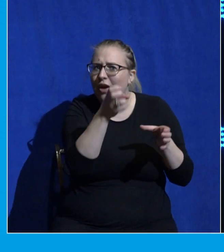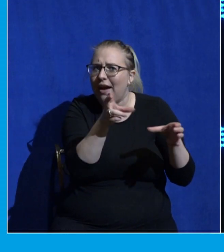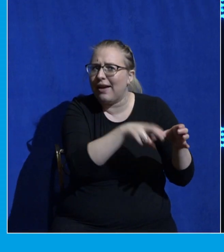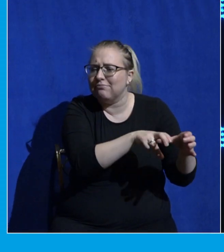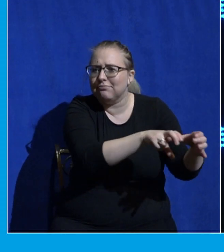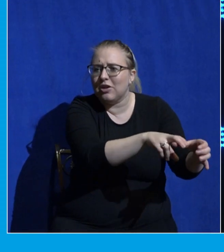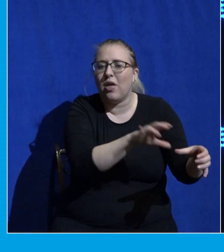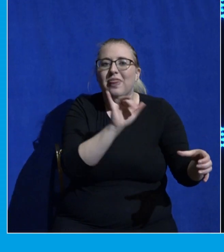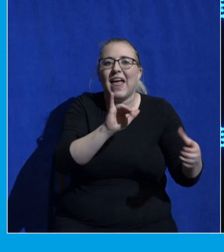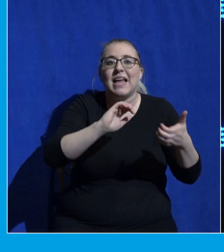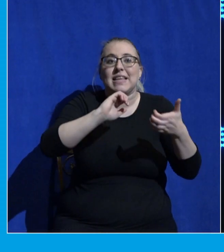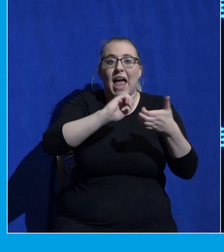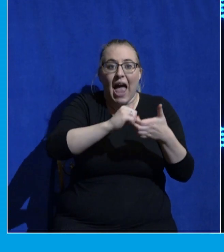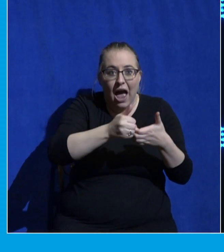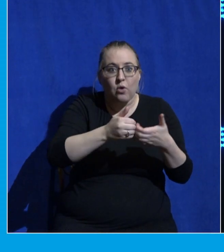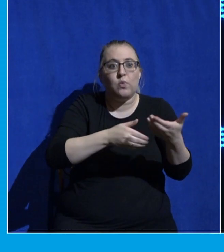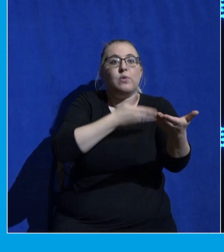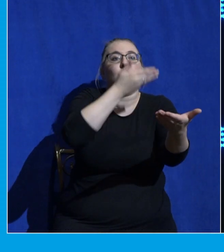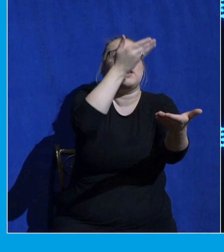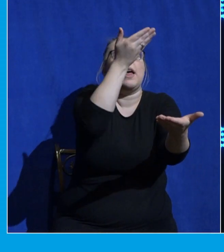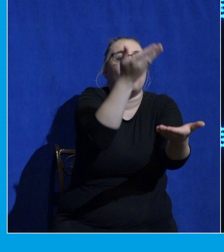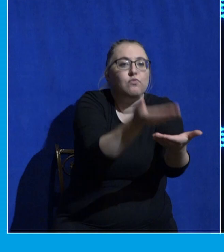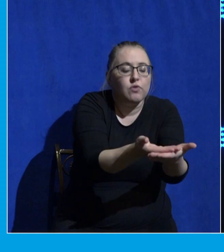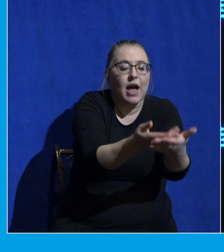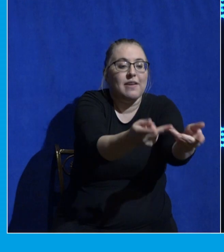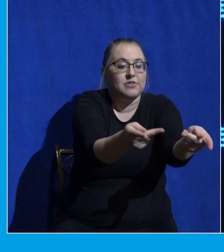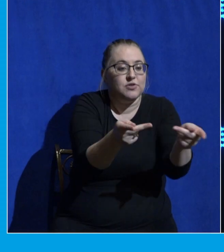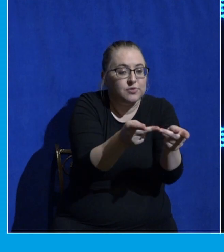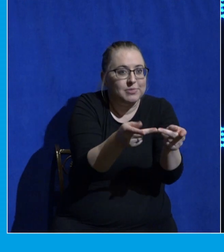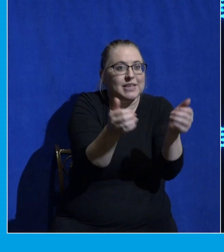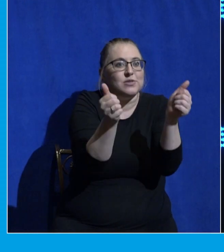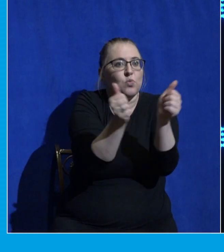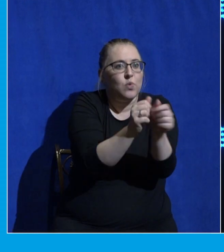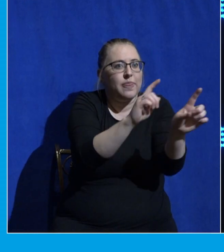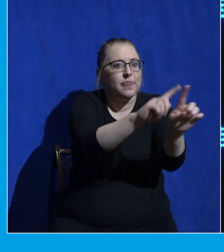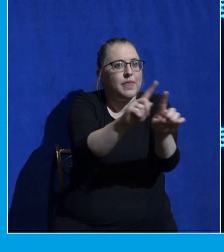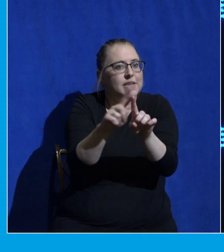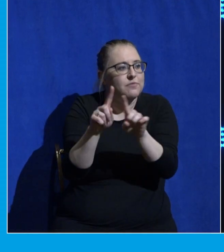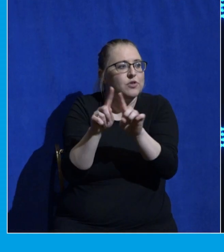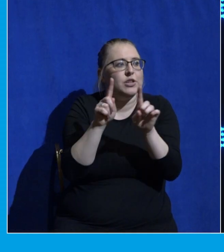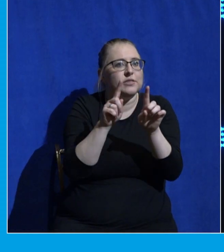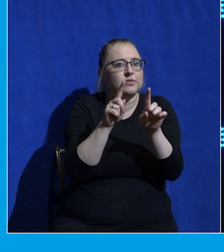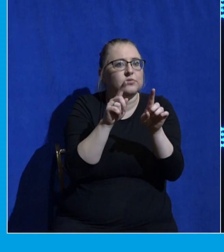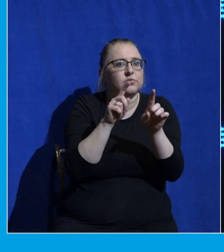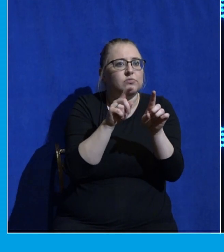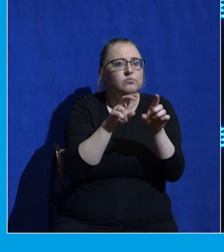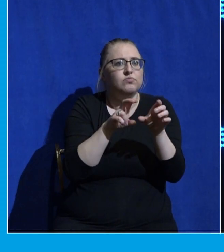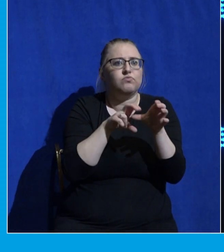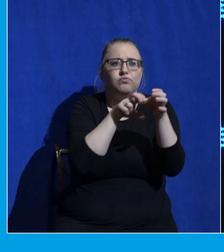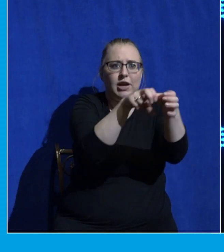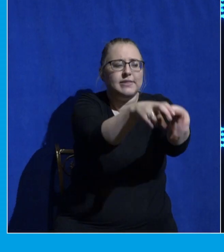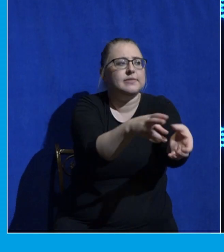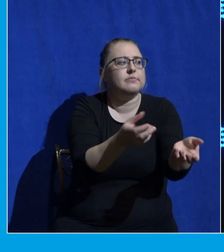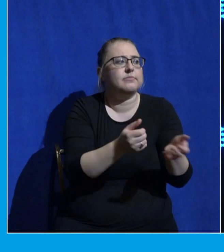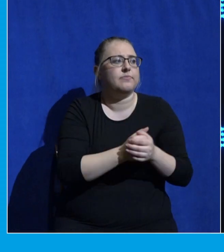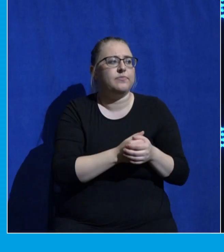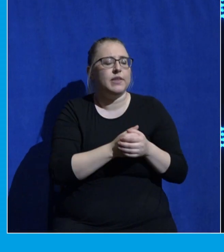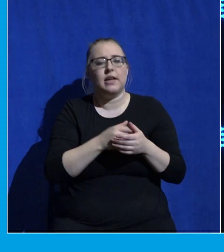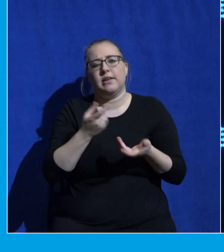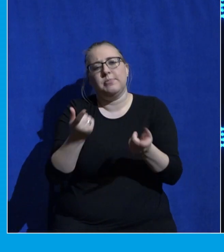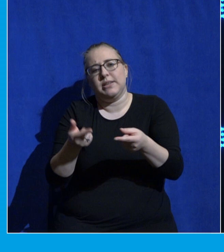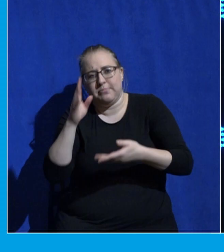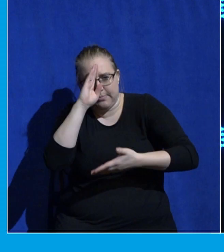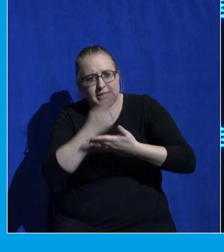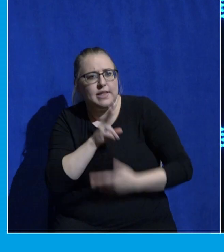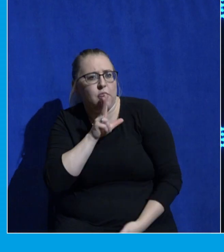of transportation that will lead us to the place with the rides." He wasn't having it. I mean, reason wasn't working. He's like 3. Like, reason wasn't